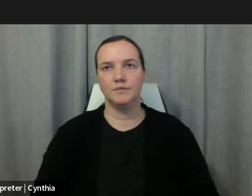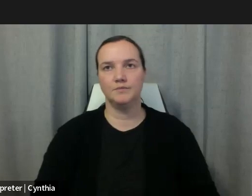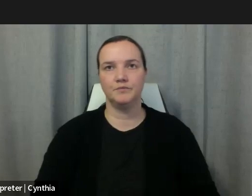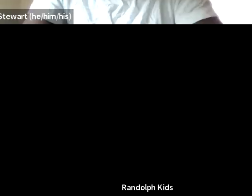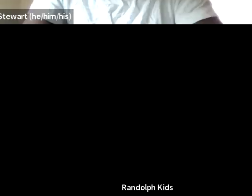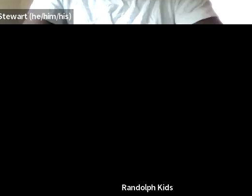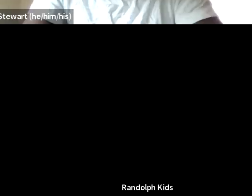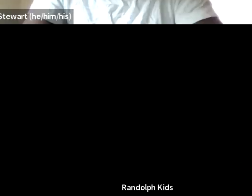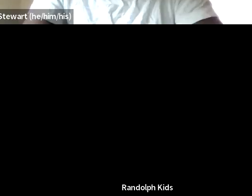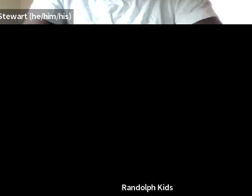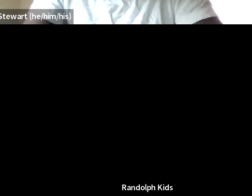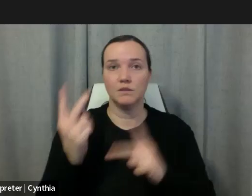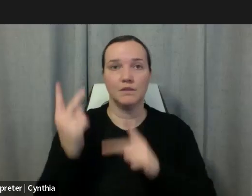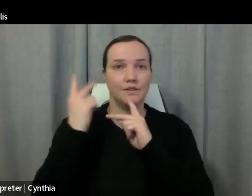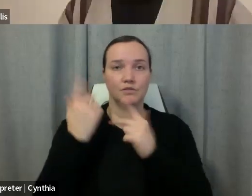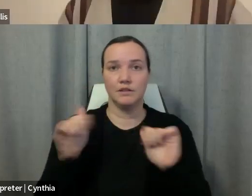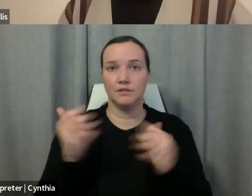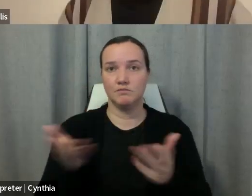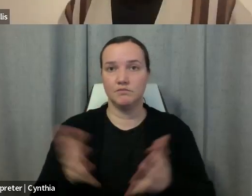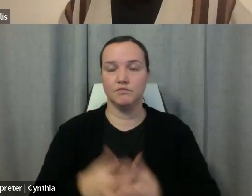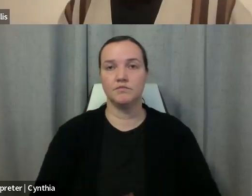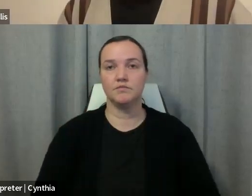or thoughts or reflections.